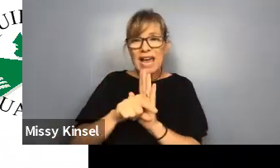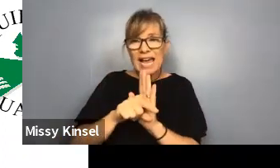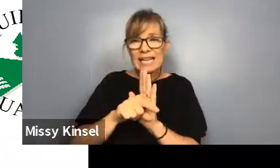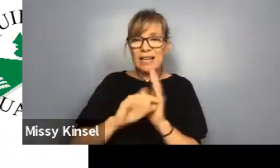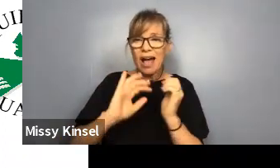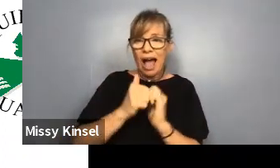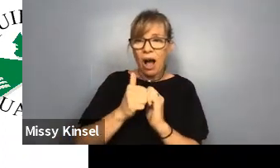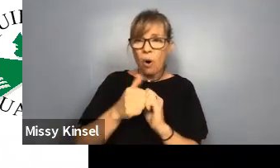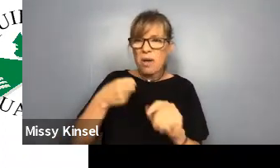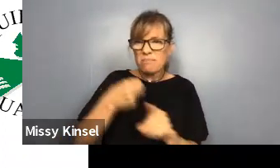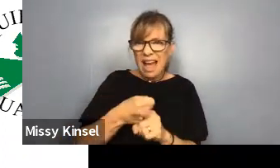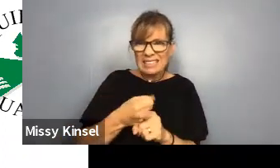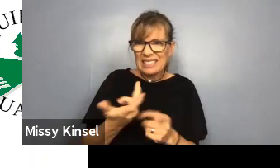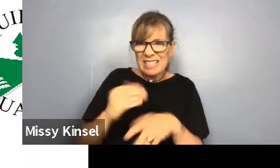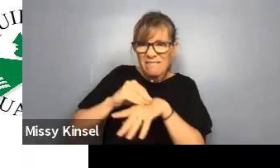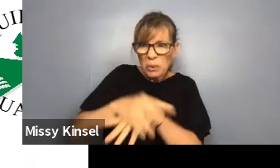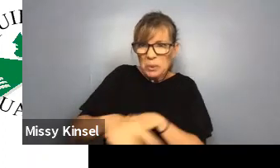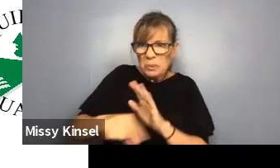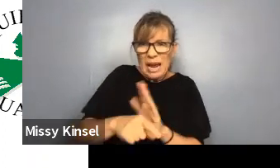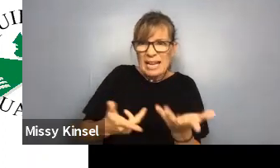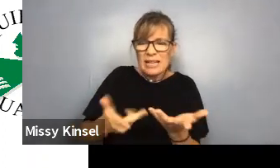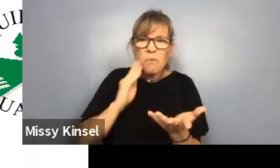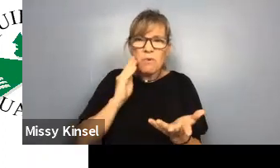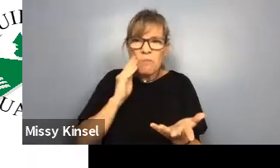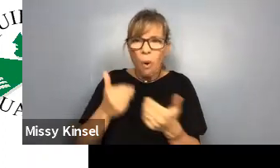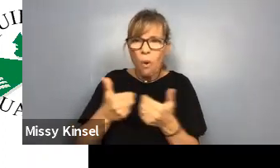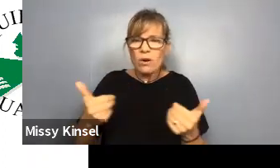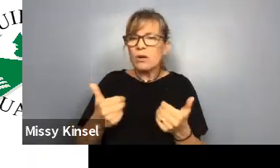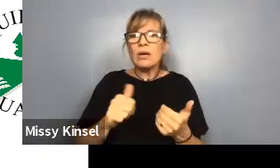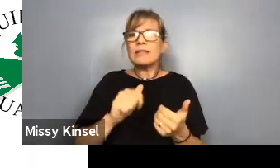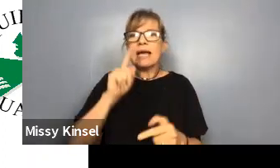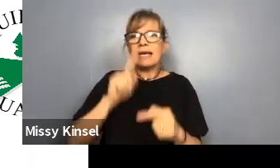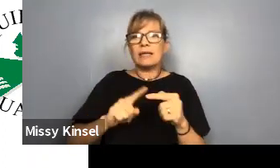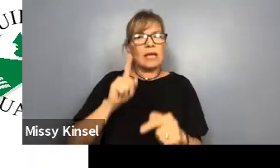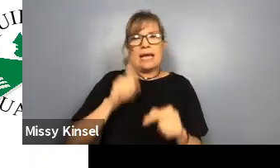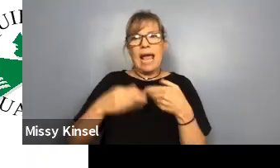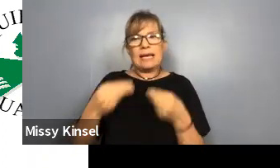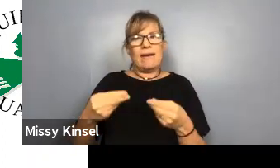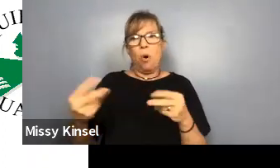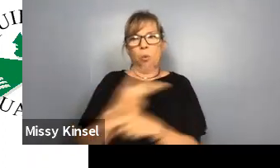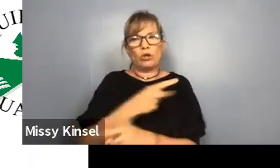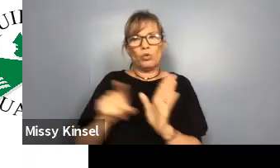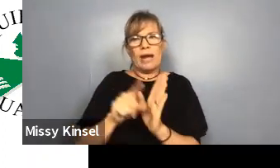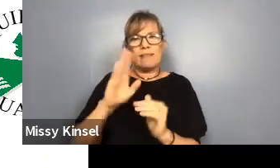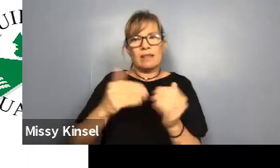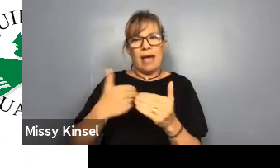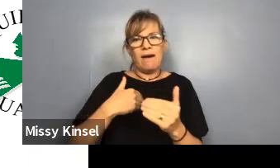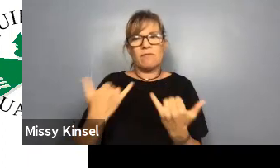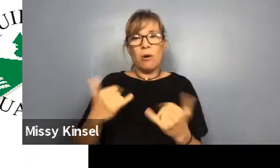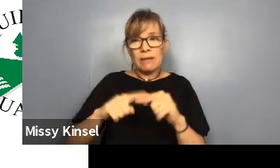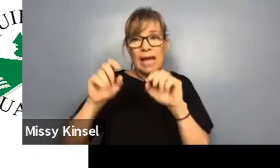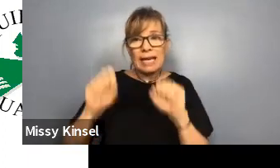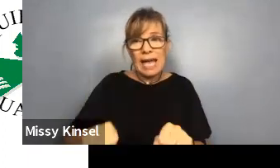those are impacted, they should not give a worse grade than your child already has, but they